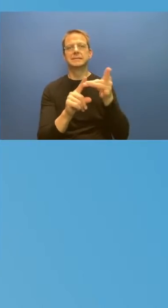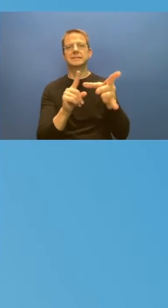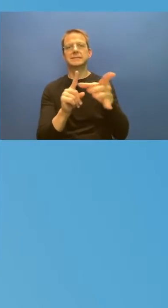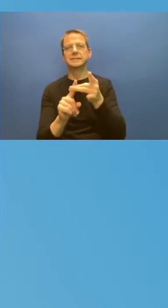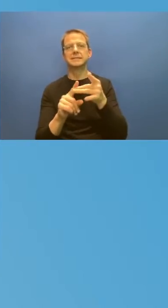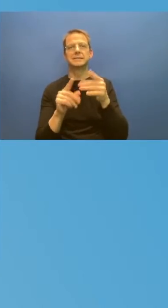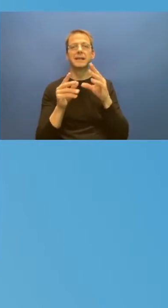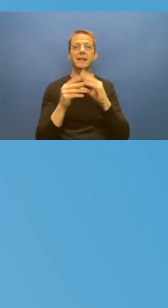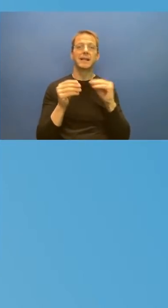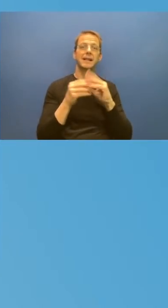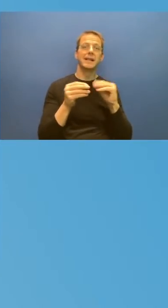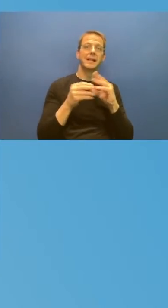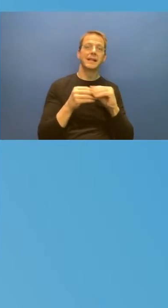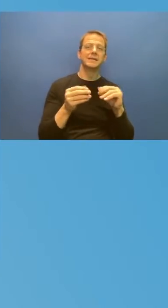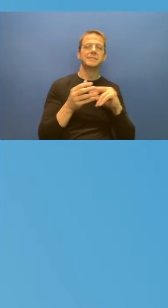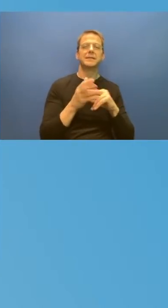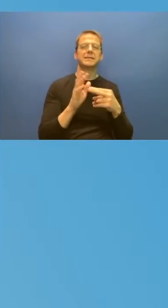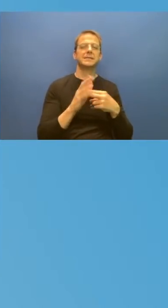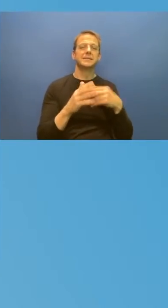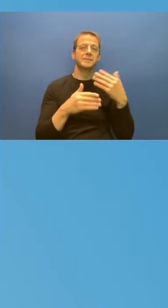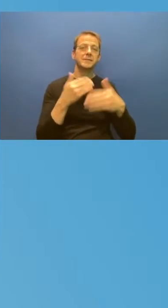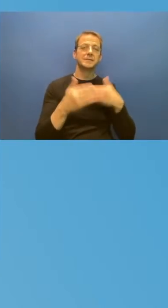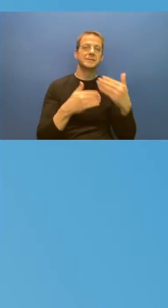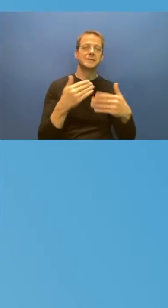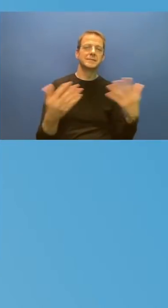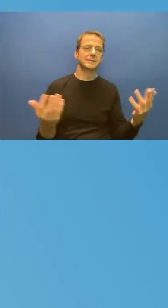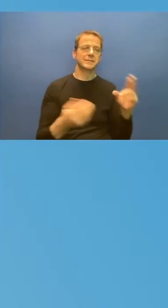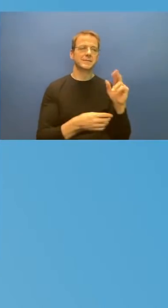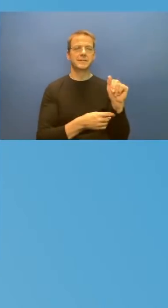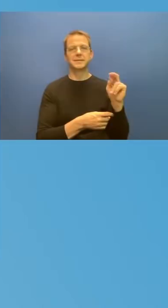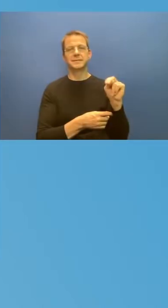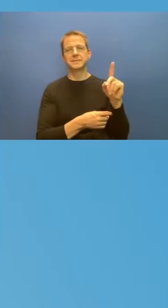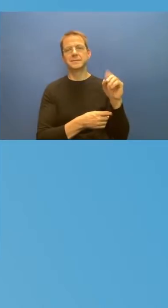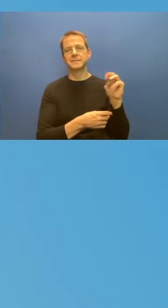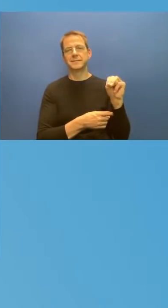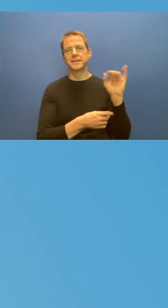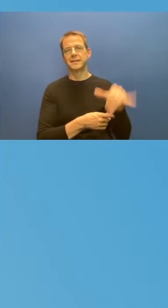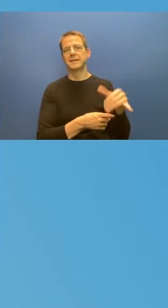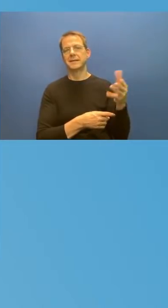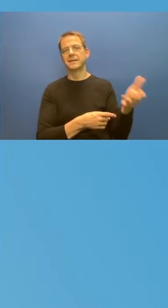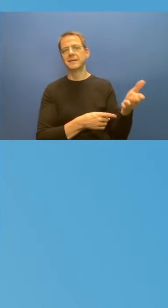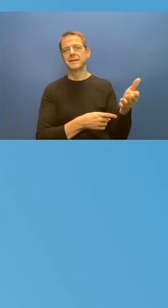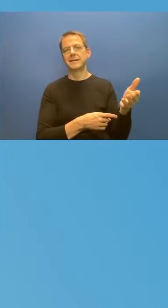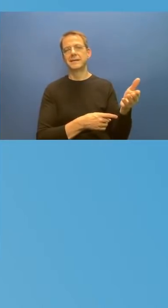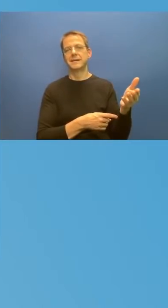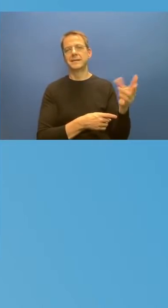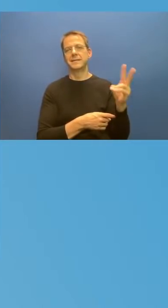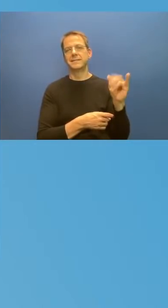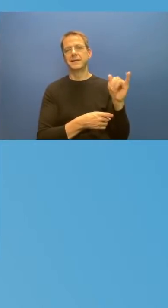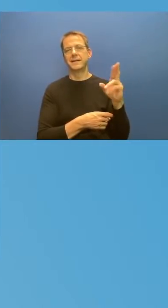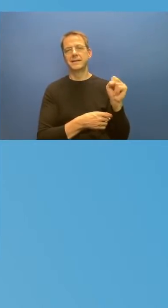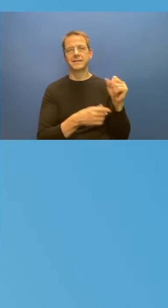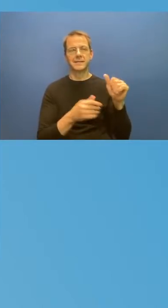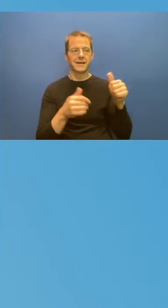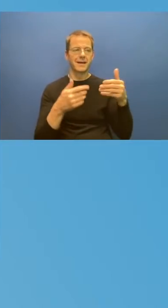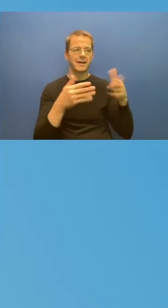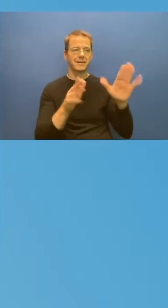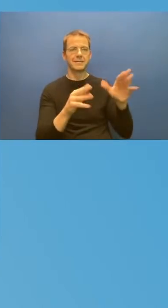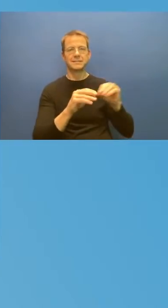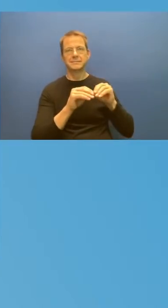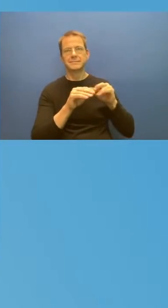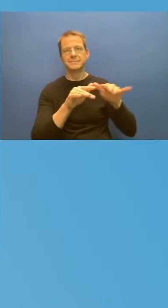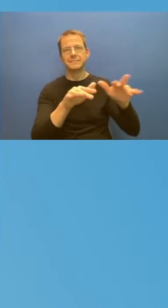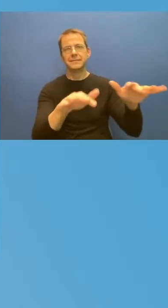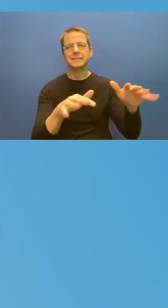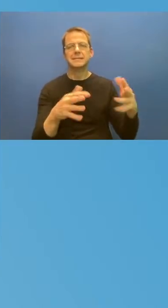that we let viruses transmit, the more we open that opportunity for viruses to continue change, and certainly to open up the